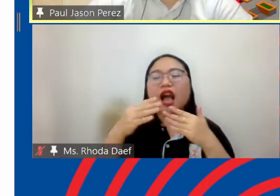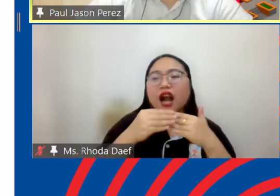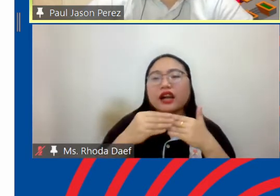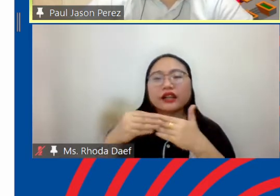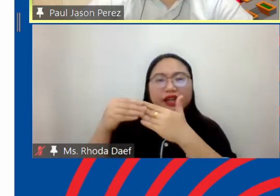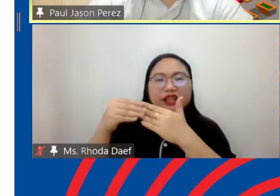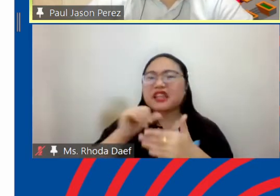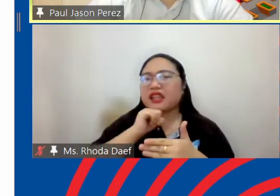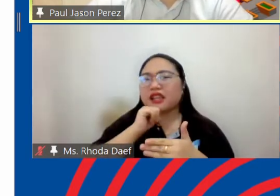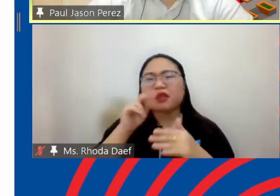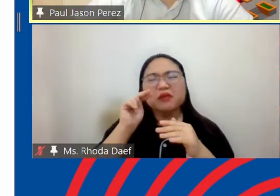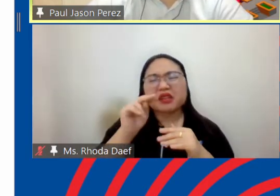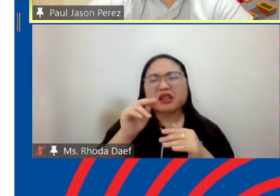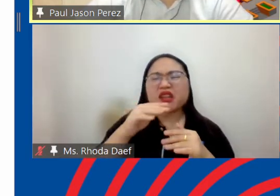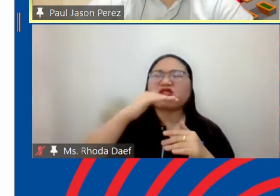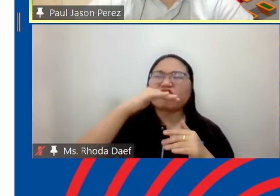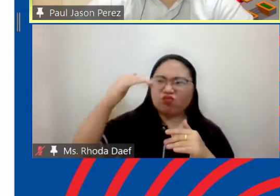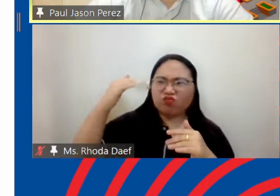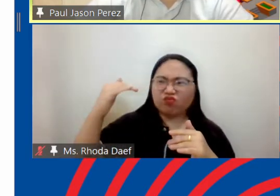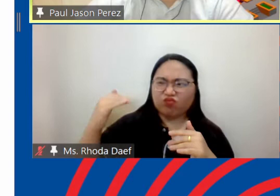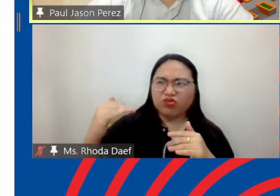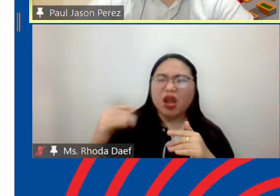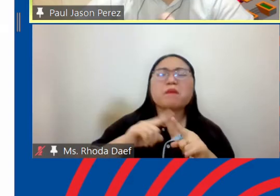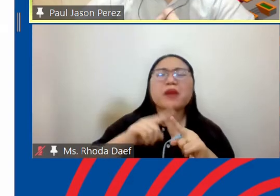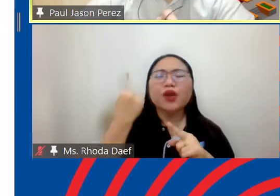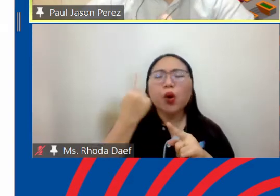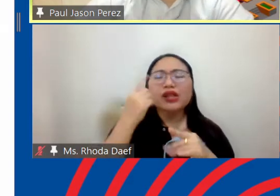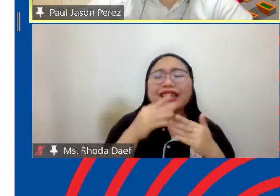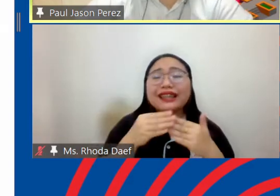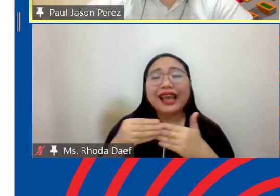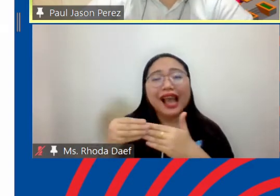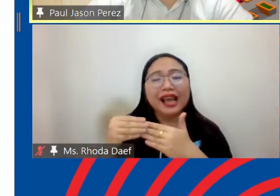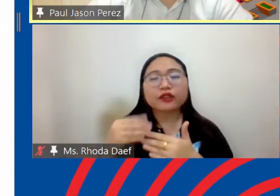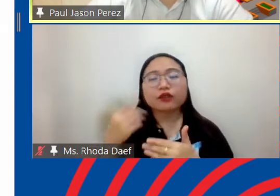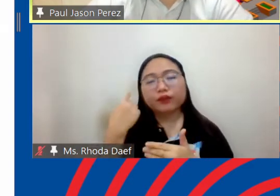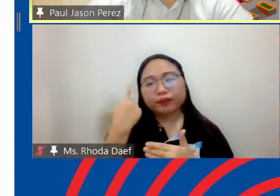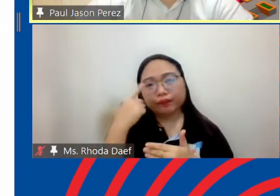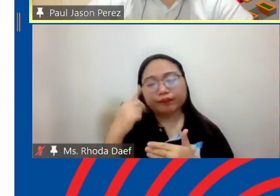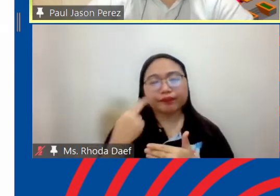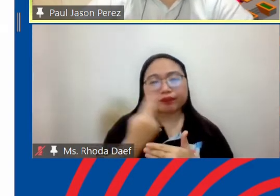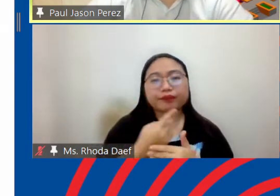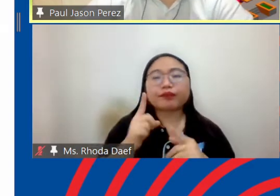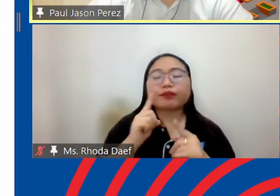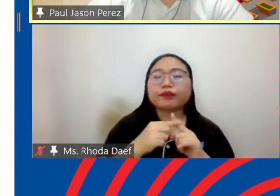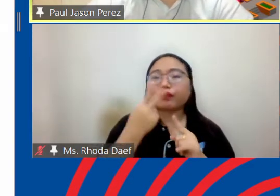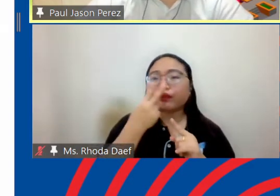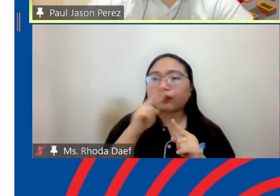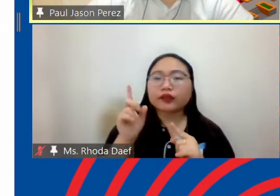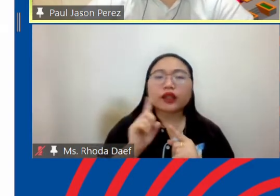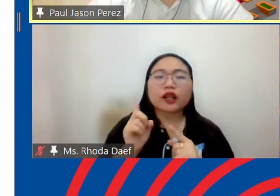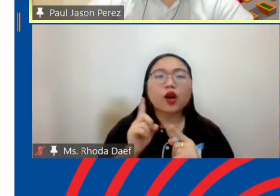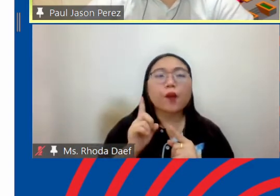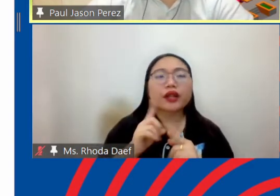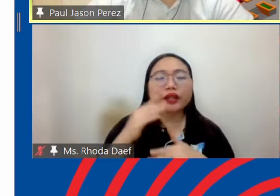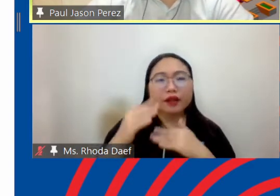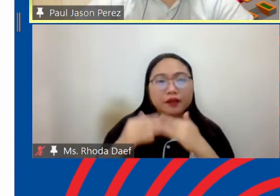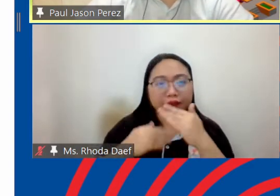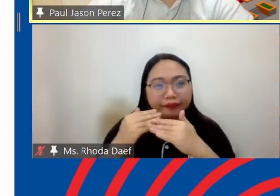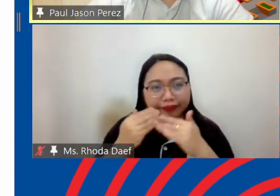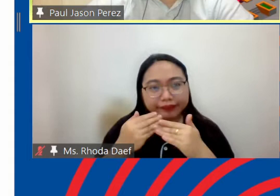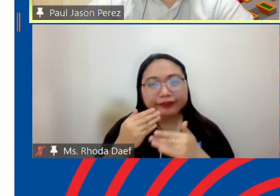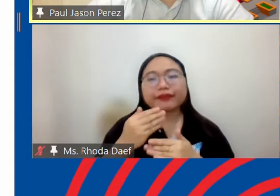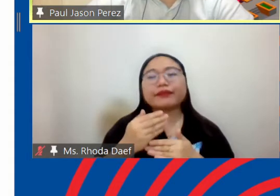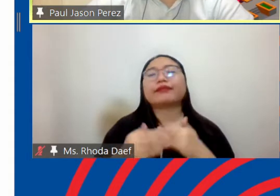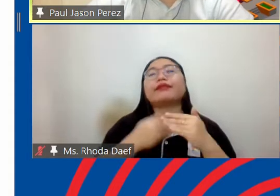activities, but they serve as guide for us to see what are the activities involved during the